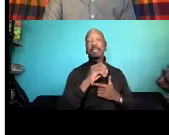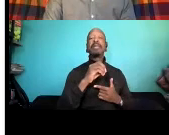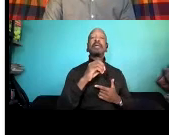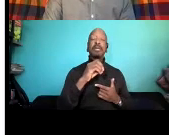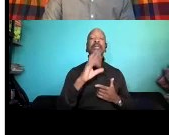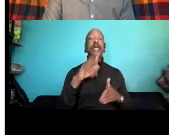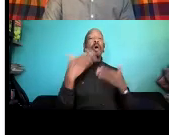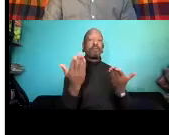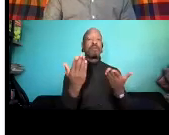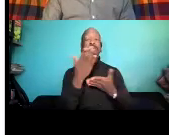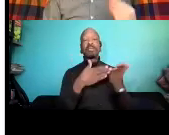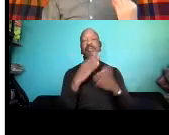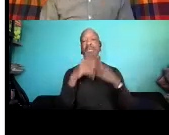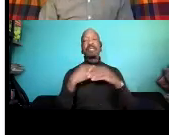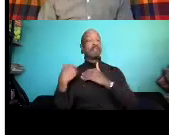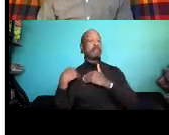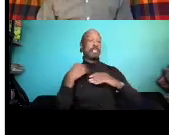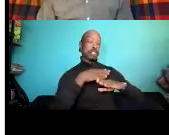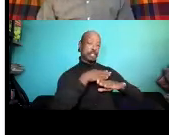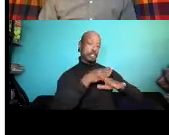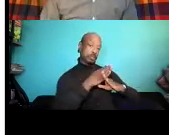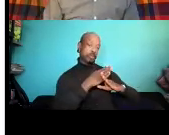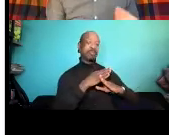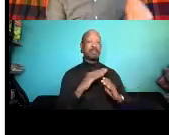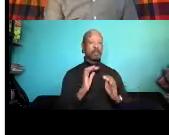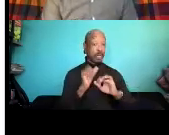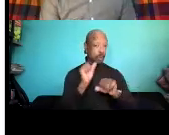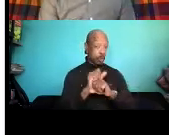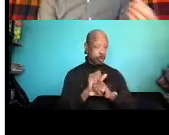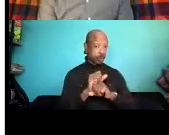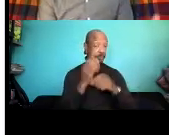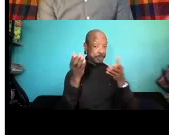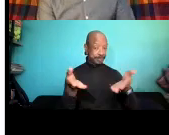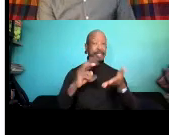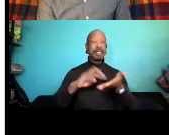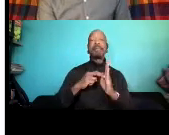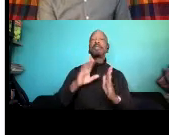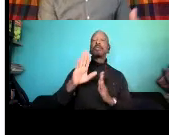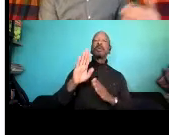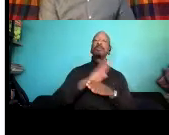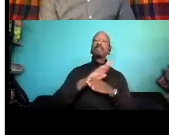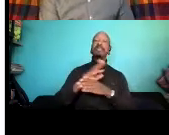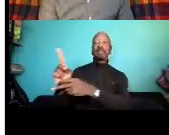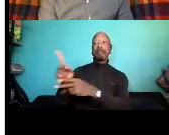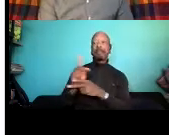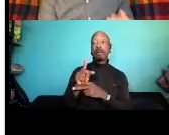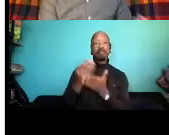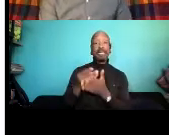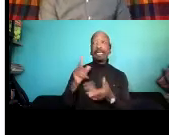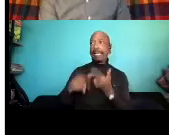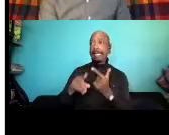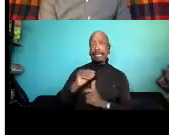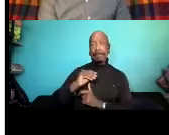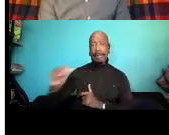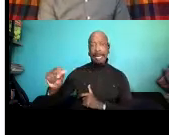shield of sorts. So here's how it works. It means that if your business borrows money and cannot pay it back, an